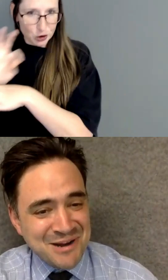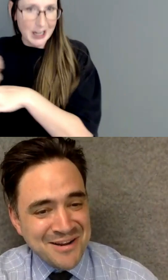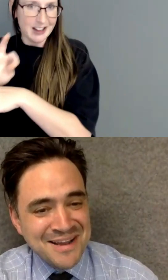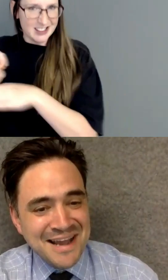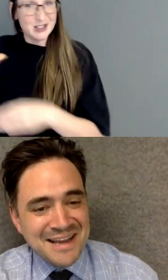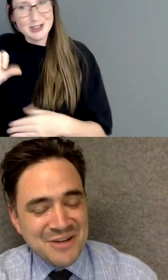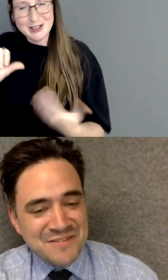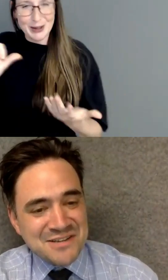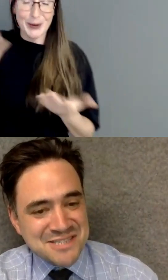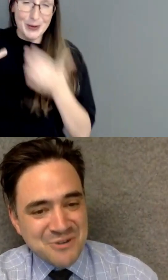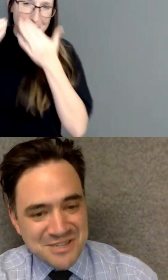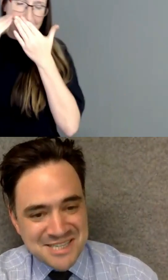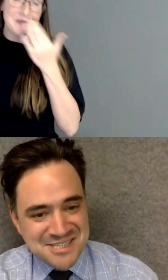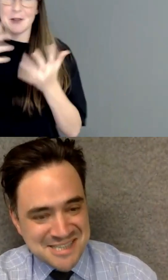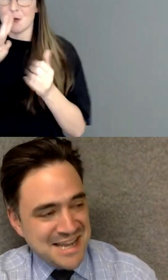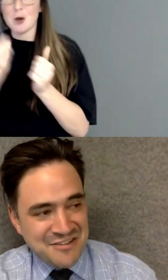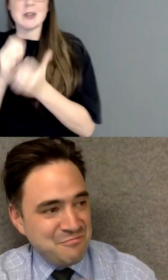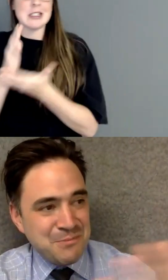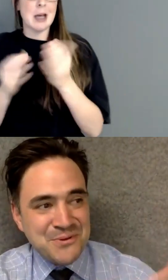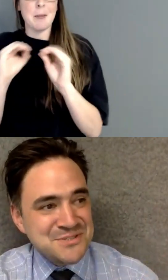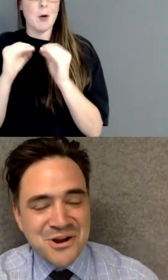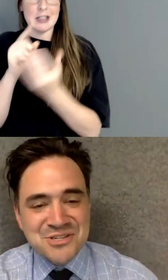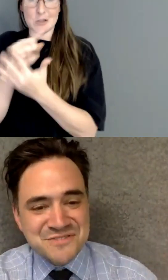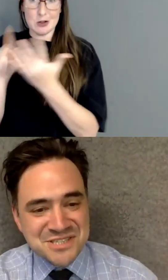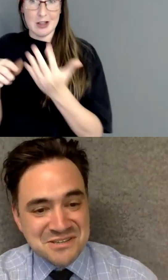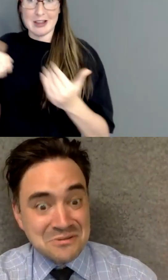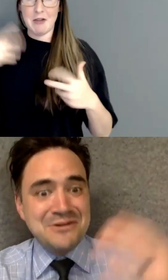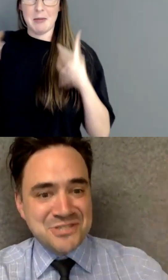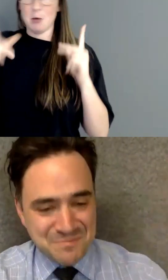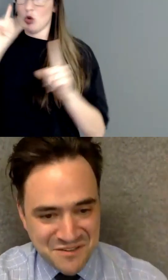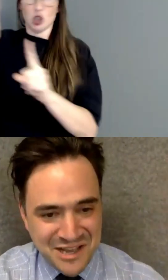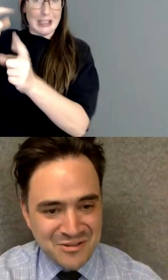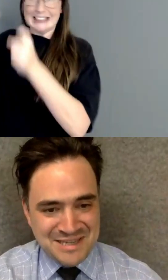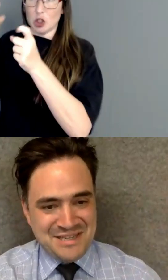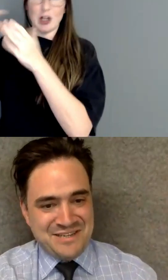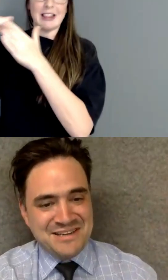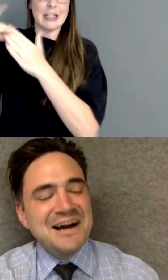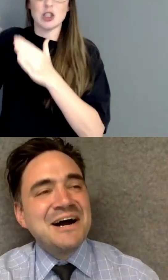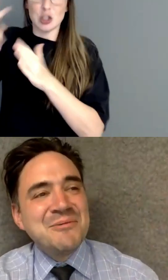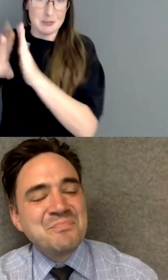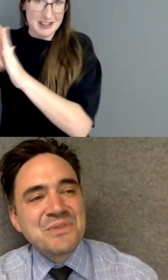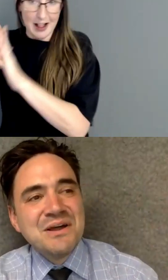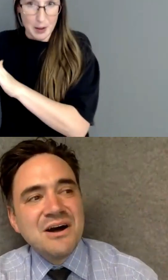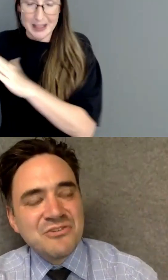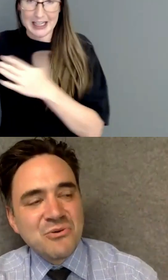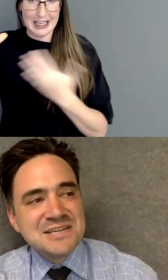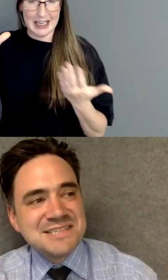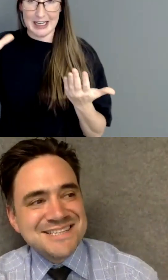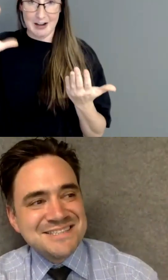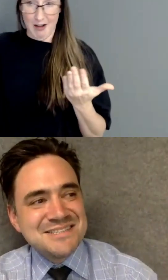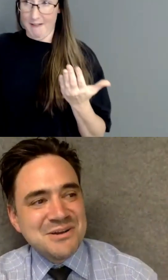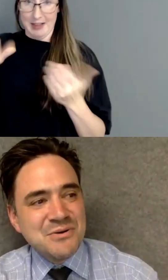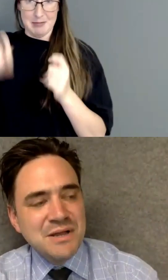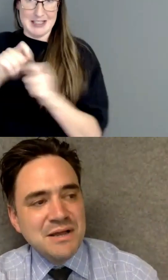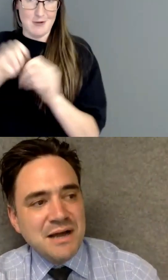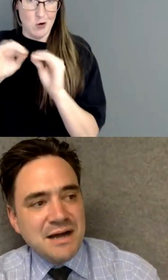too, where, I've talked to some organizations that have people in charge of just the leadership development even of an